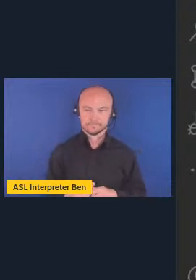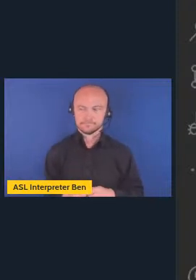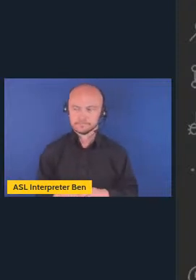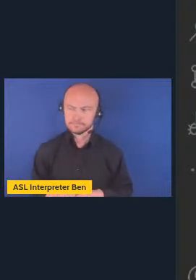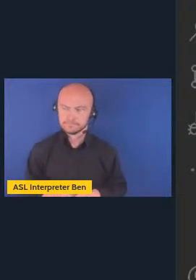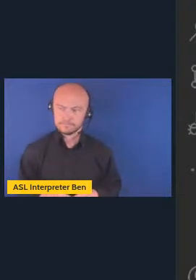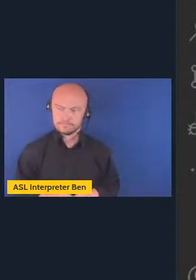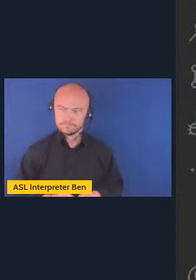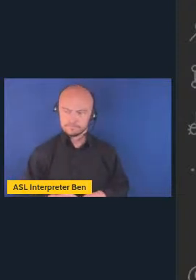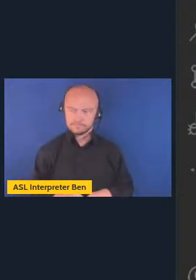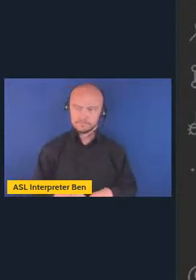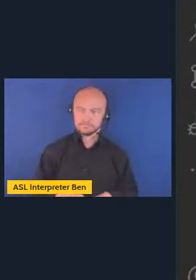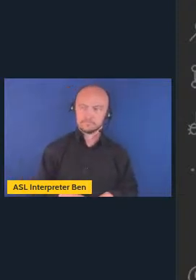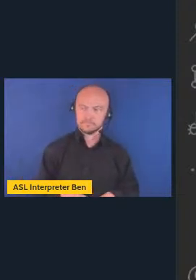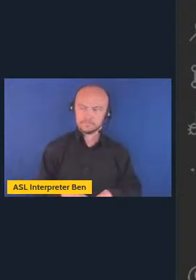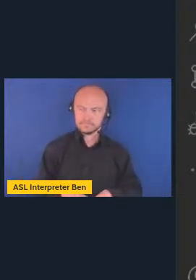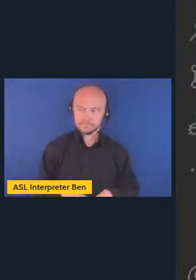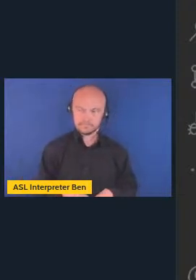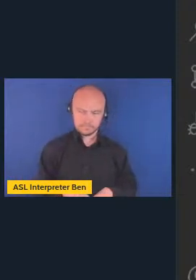fail. So